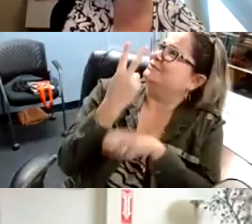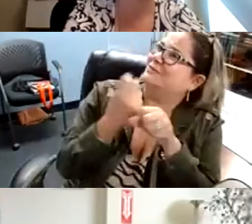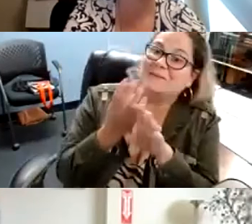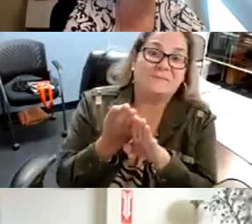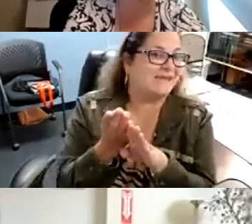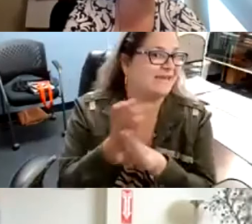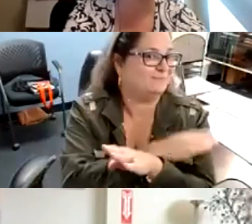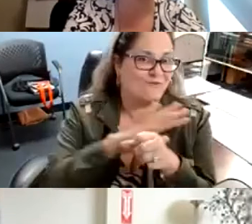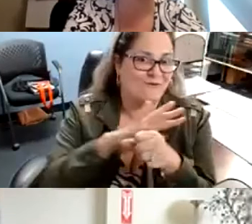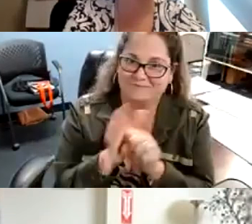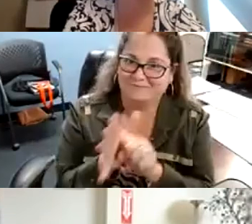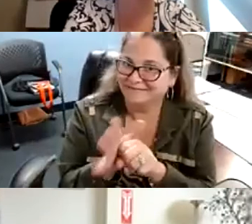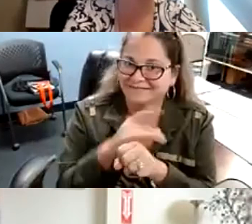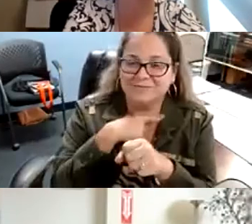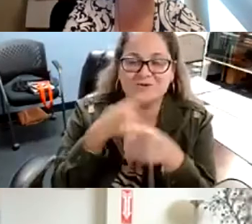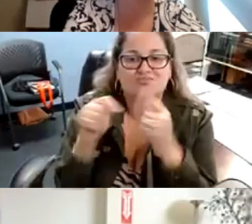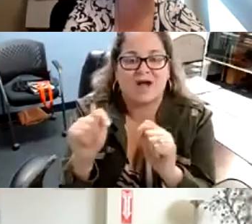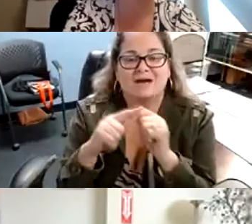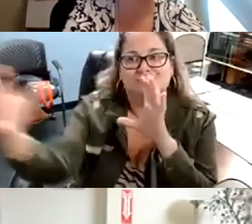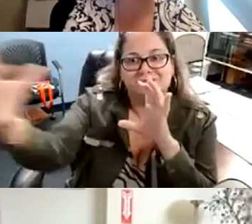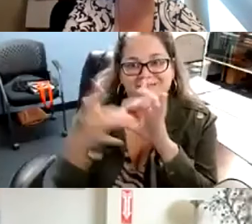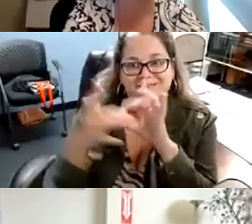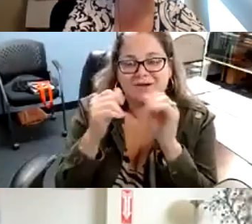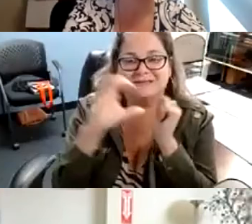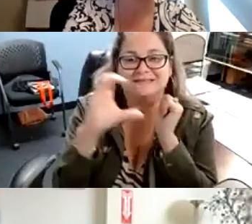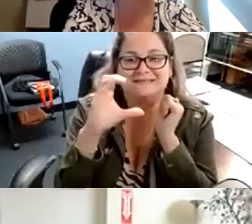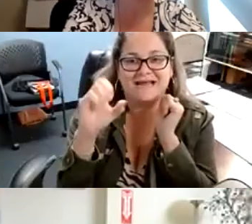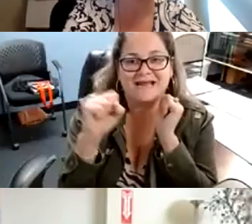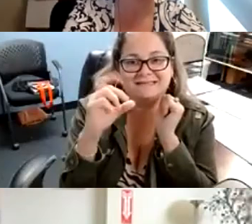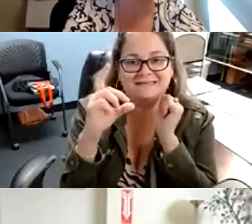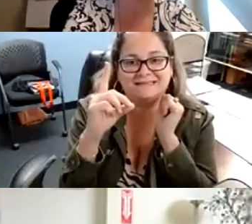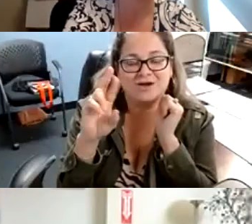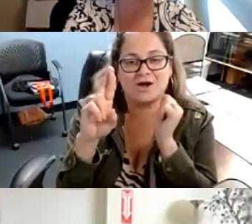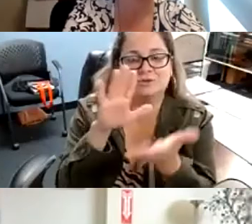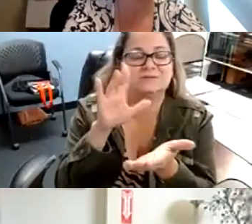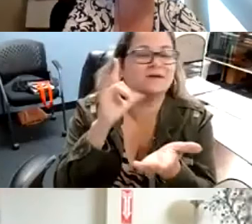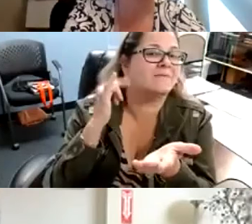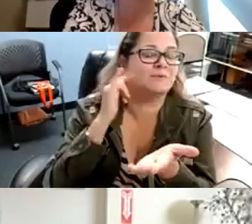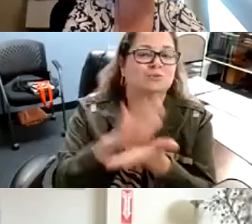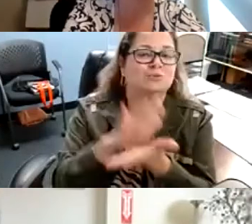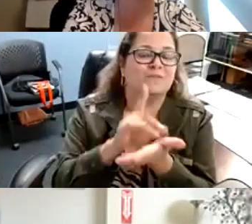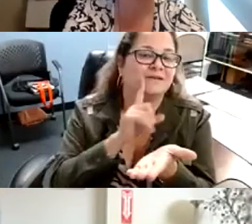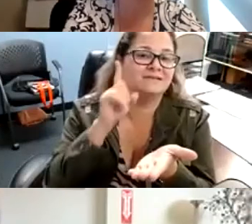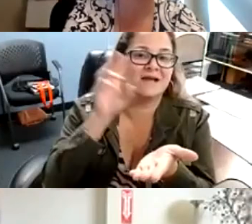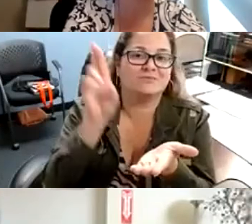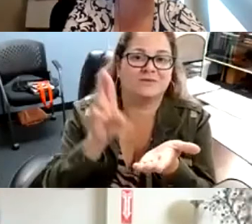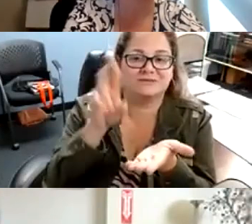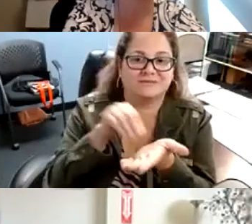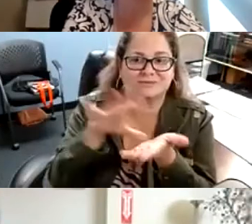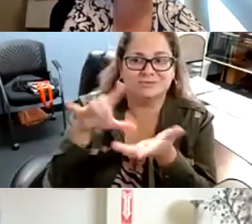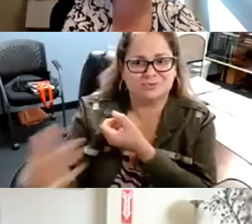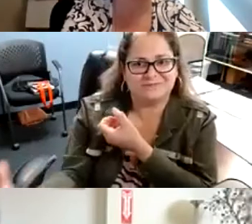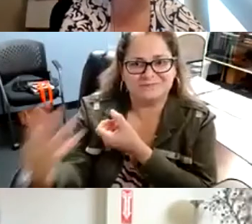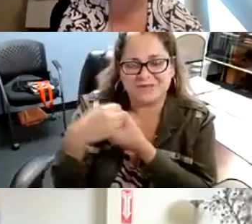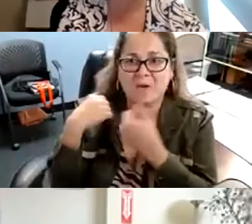been so wonderful. I remember it was probably about a couple of years before when we had, before COVID, and we had the at CSDR, the